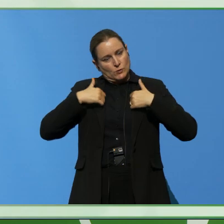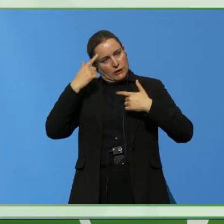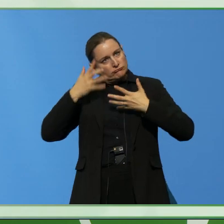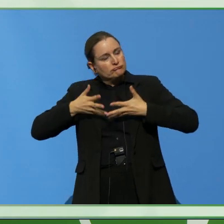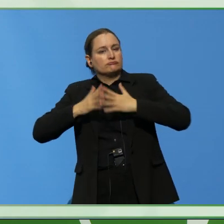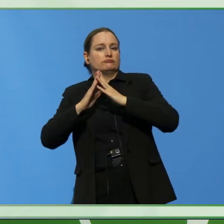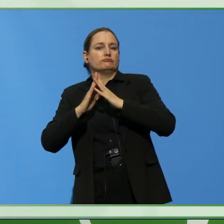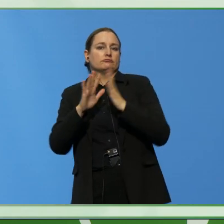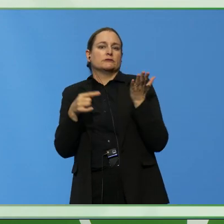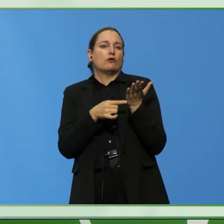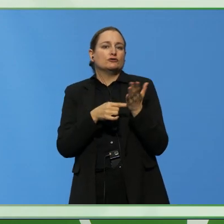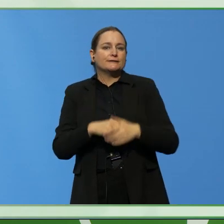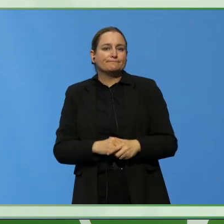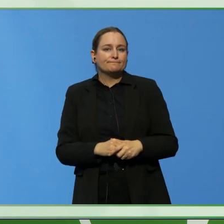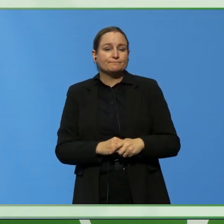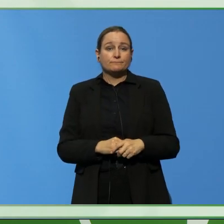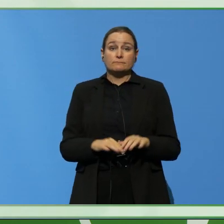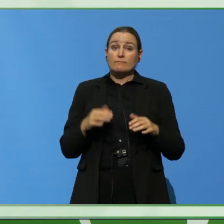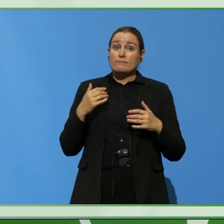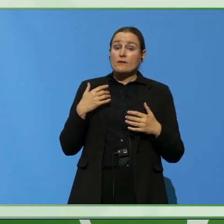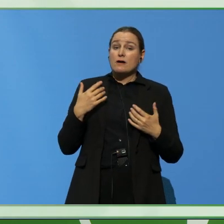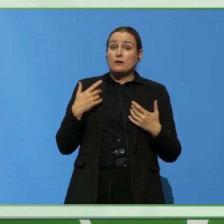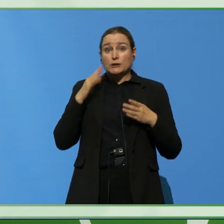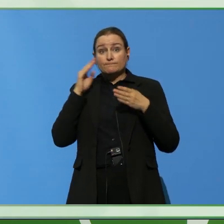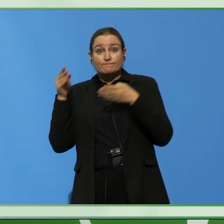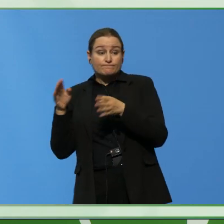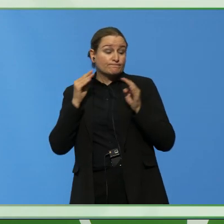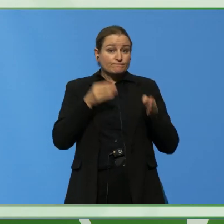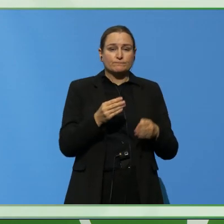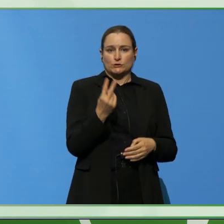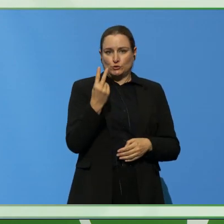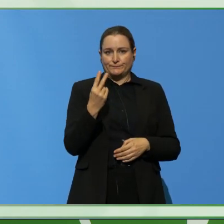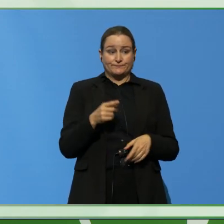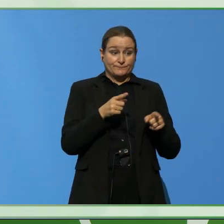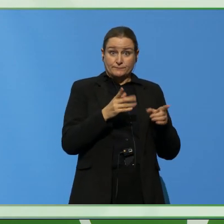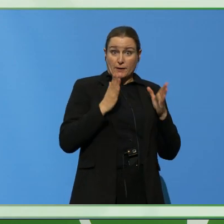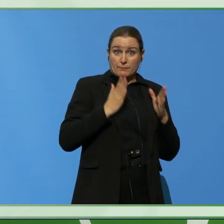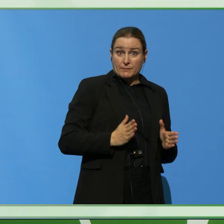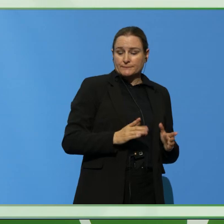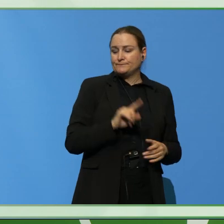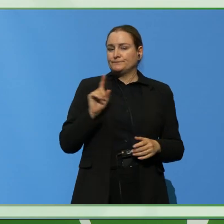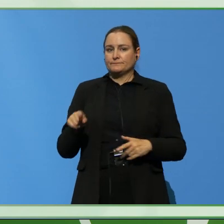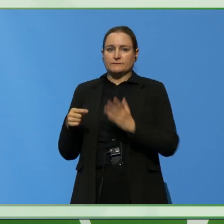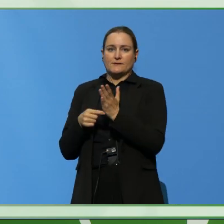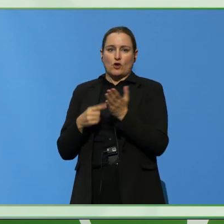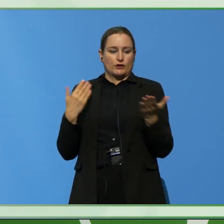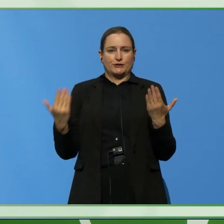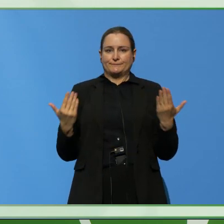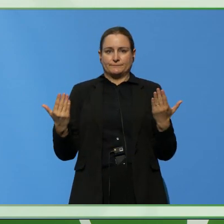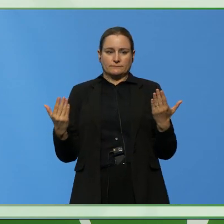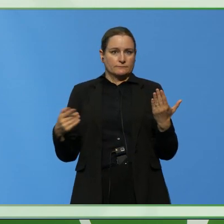is actually anchored on 2 important pillars, technology and people. And we believe we exist to